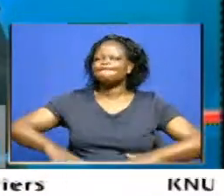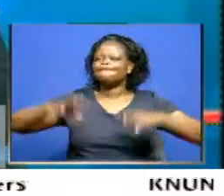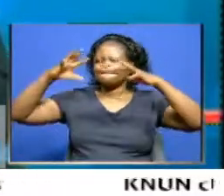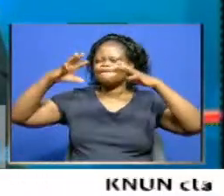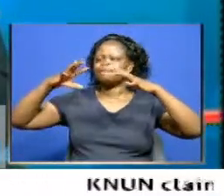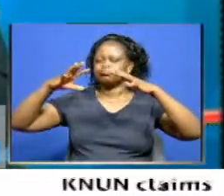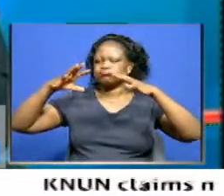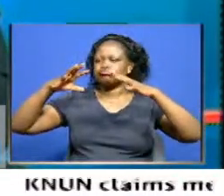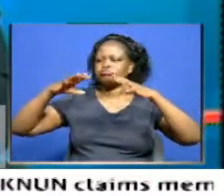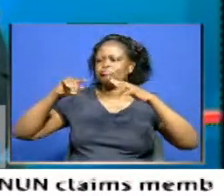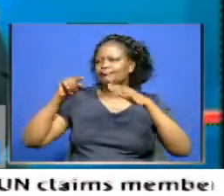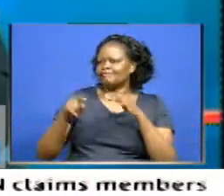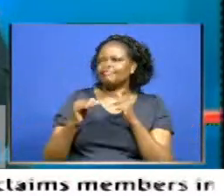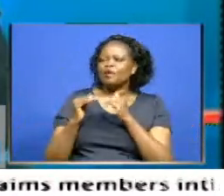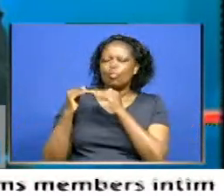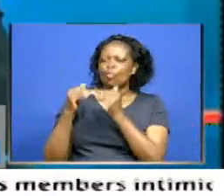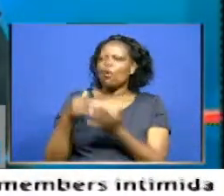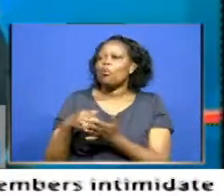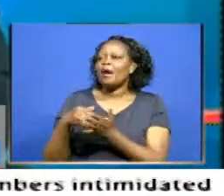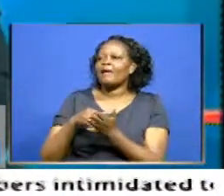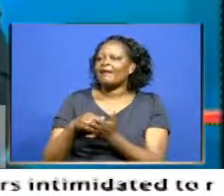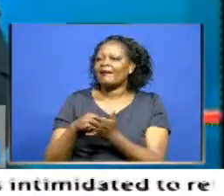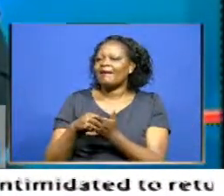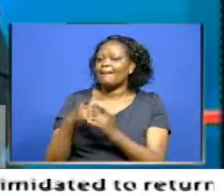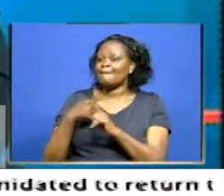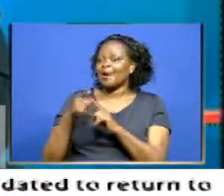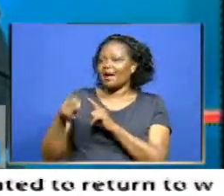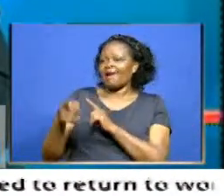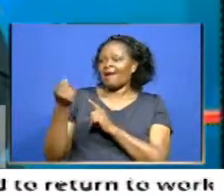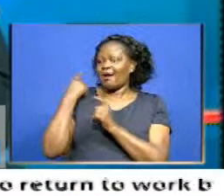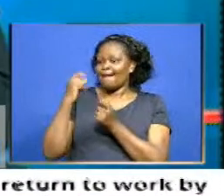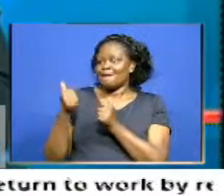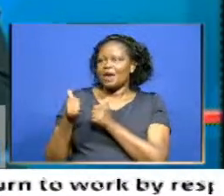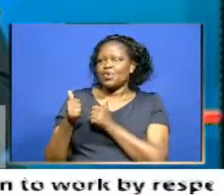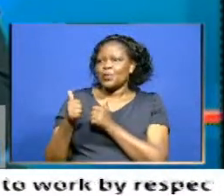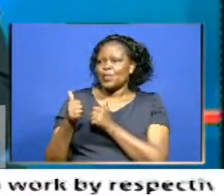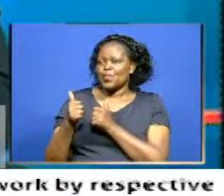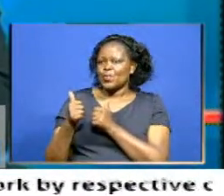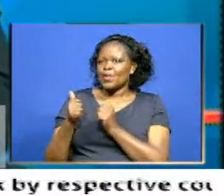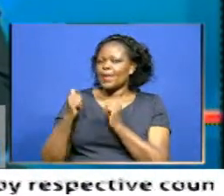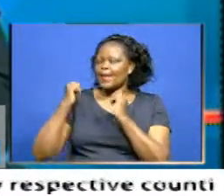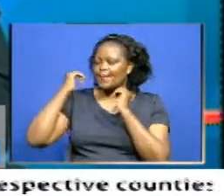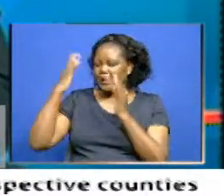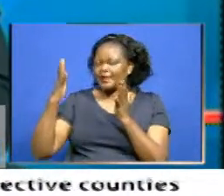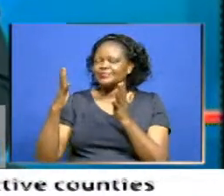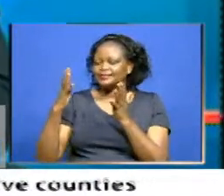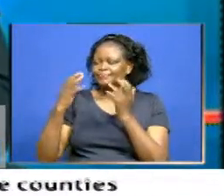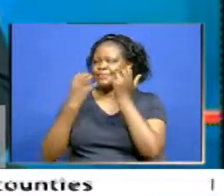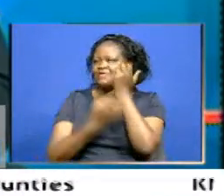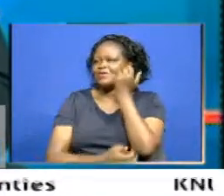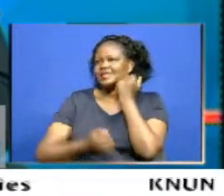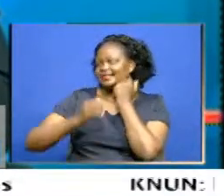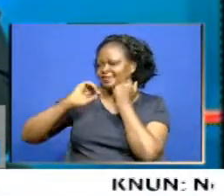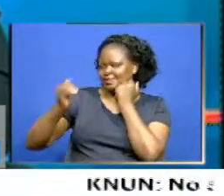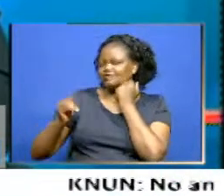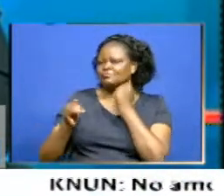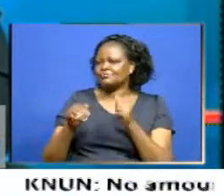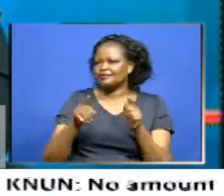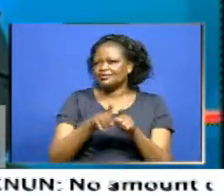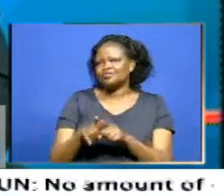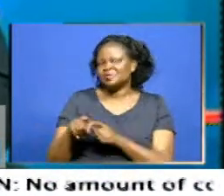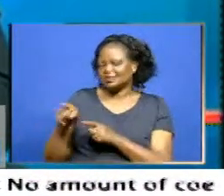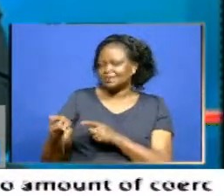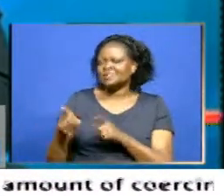are really equally vulnerable. What has never been realized is actually there's huge poverty in urban areas as well. And I think that's